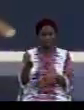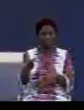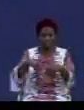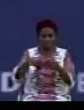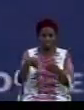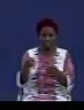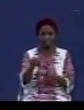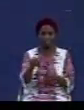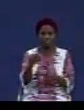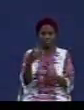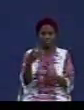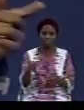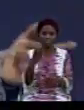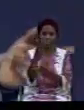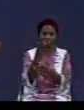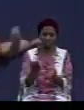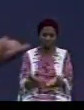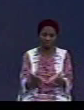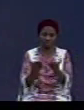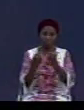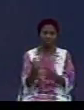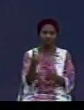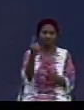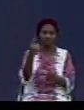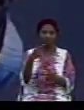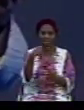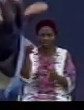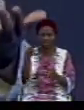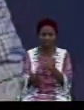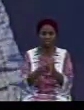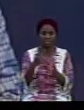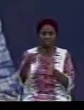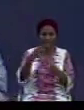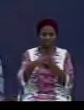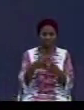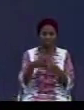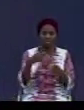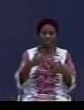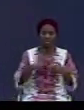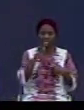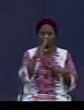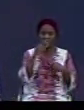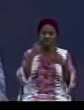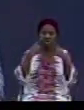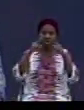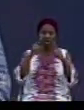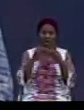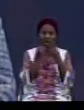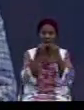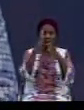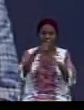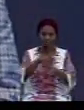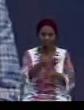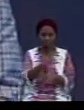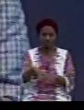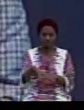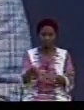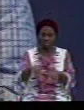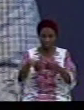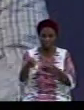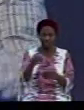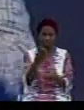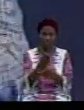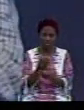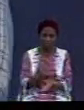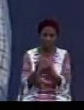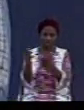the name had been pronounced on you. Give them a hand, lift them up, they will rise and walk.